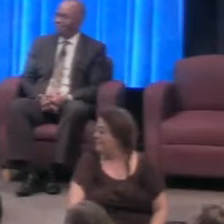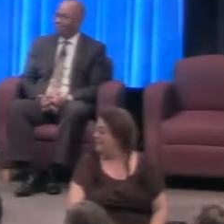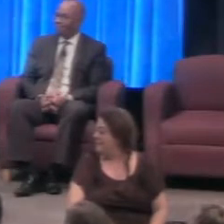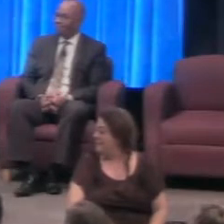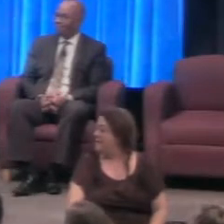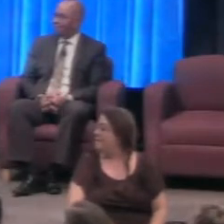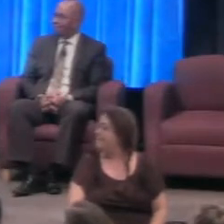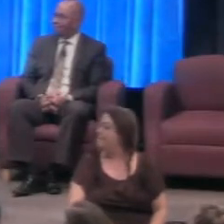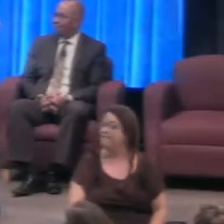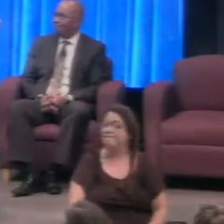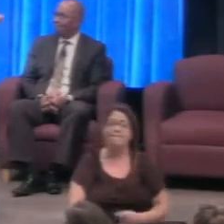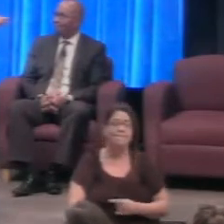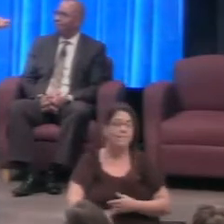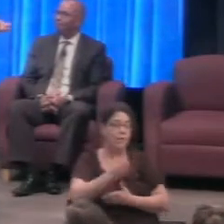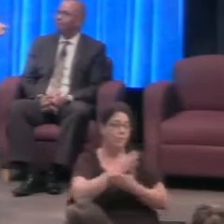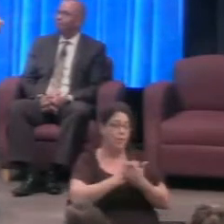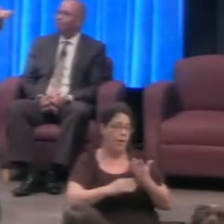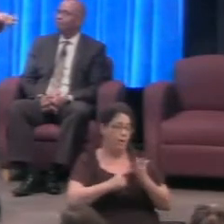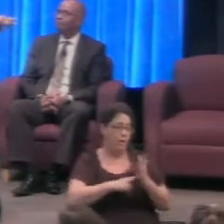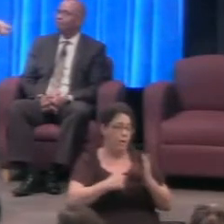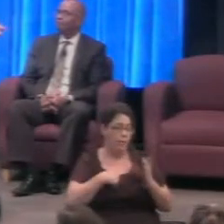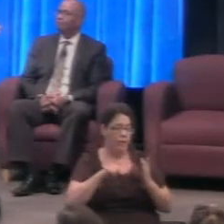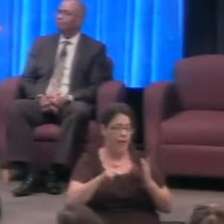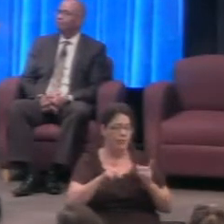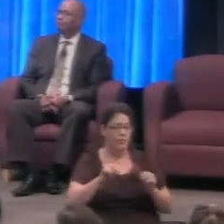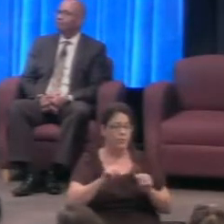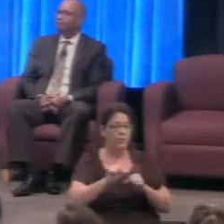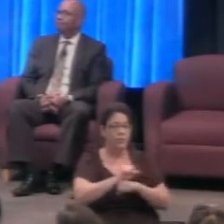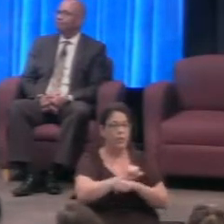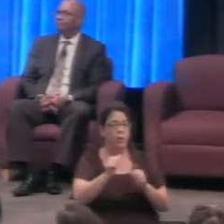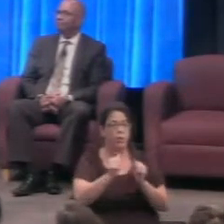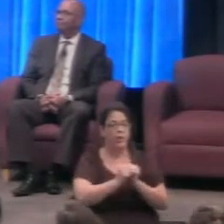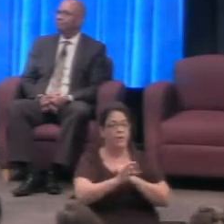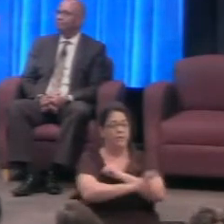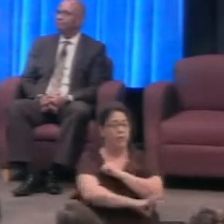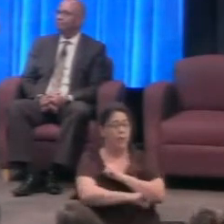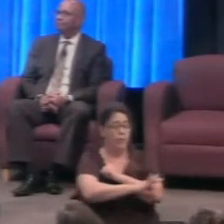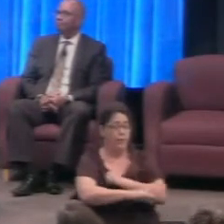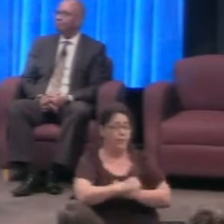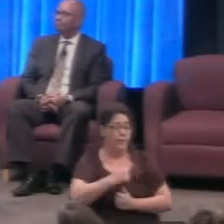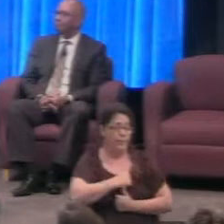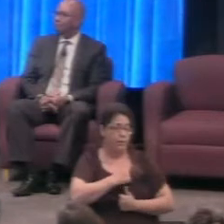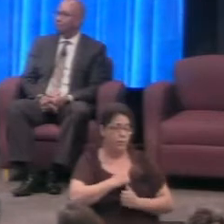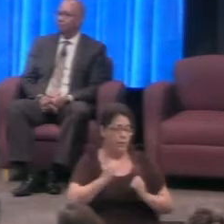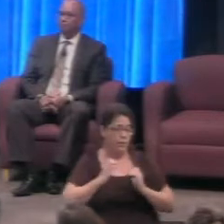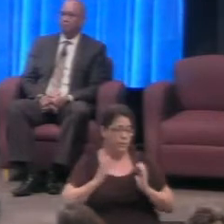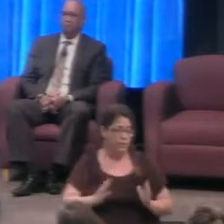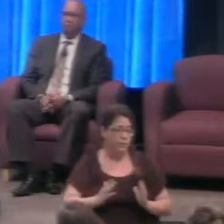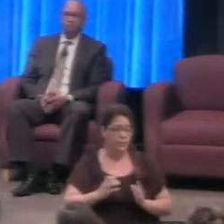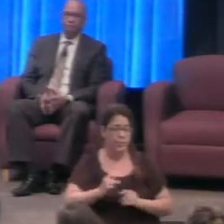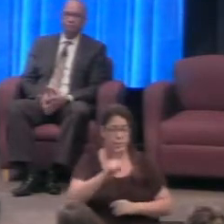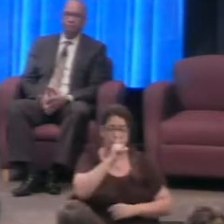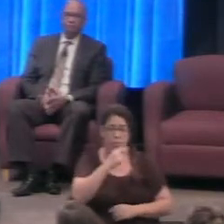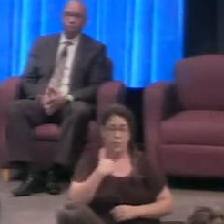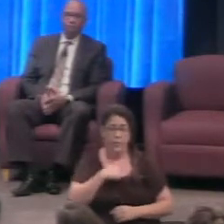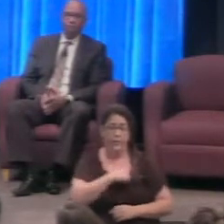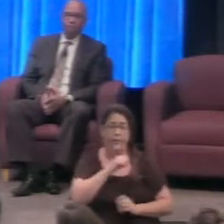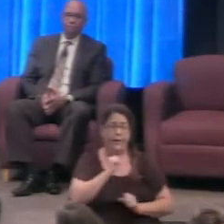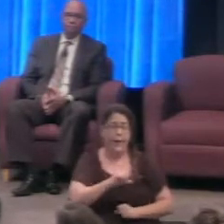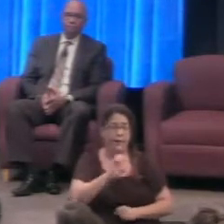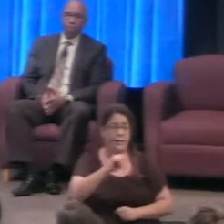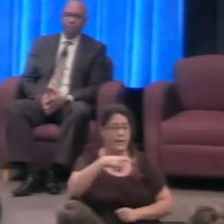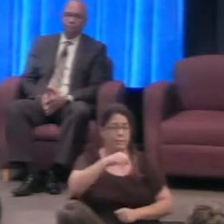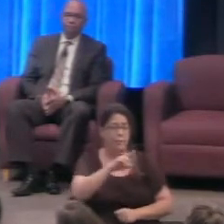Rob. You know, part of what we have to do as we work with foreign military customers is make sure that we're able to export